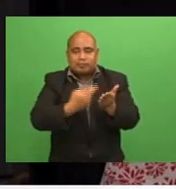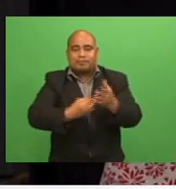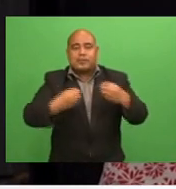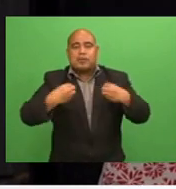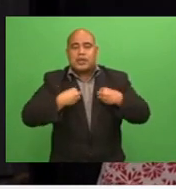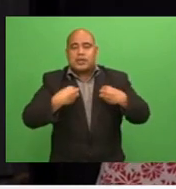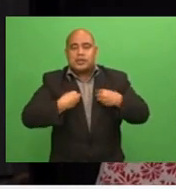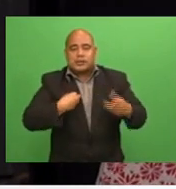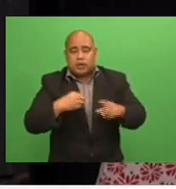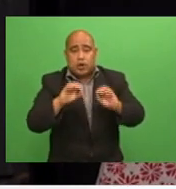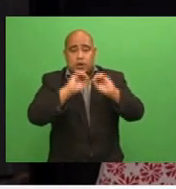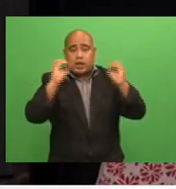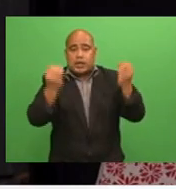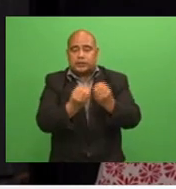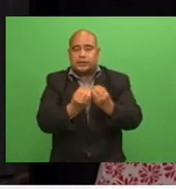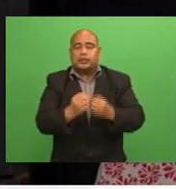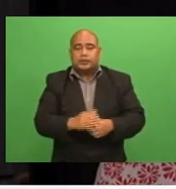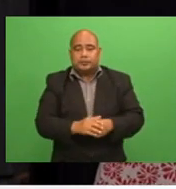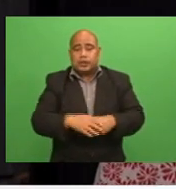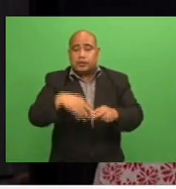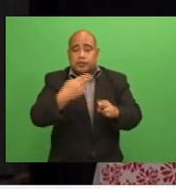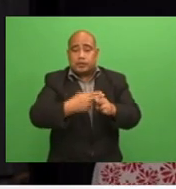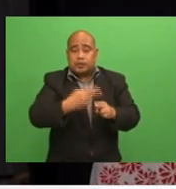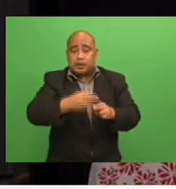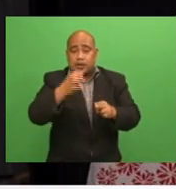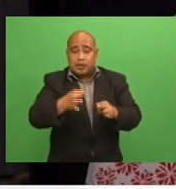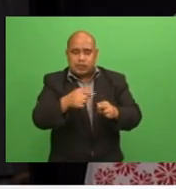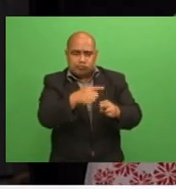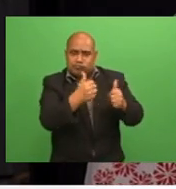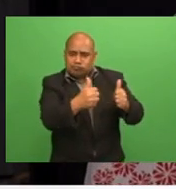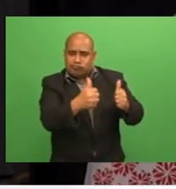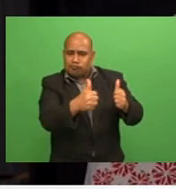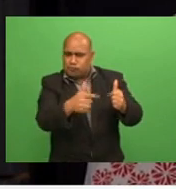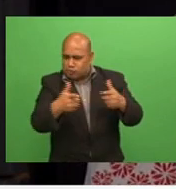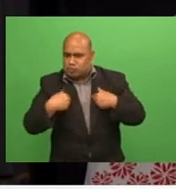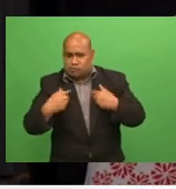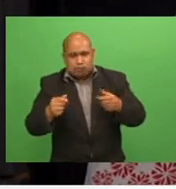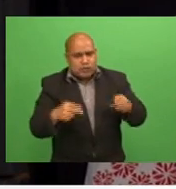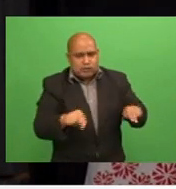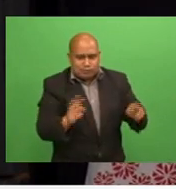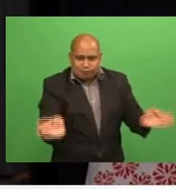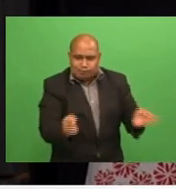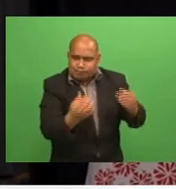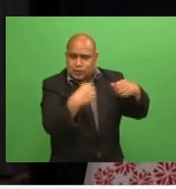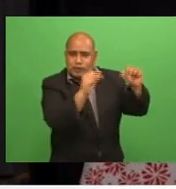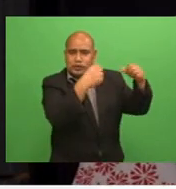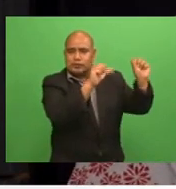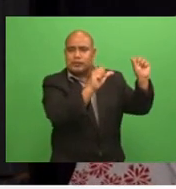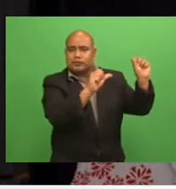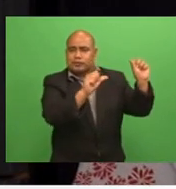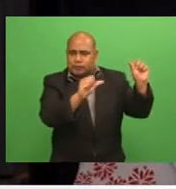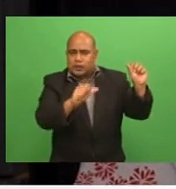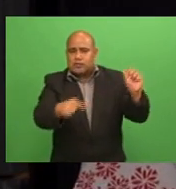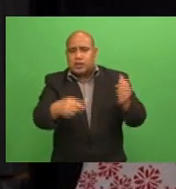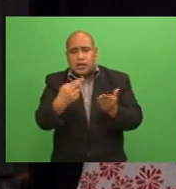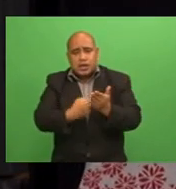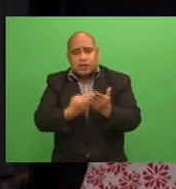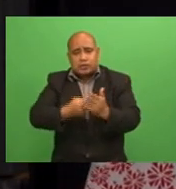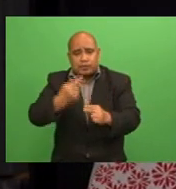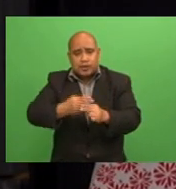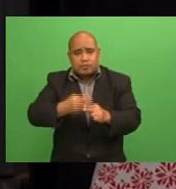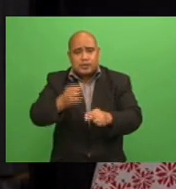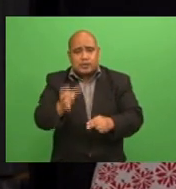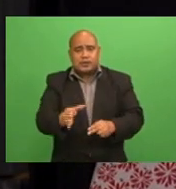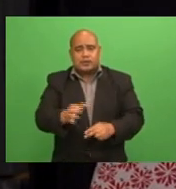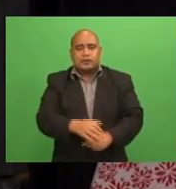is committed to FRL success and, more importantly, the success of our rice farmers. So as we look to the future, we